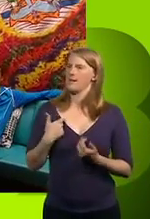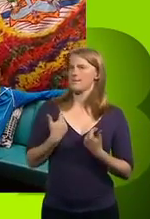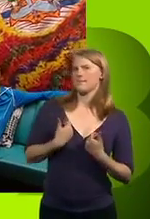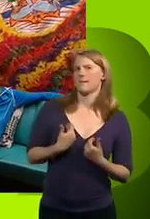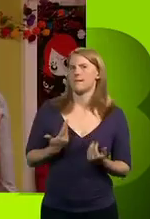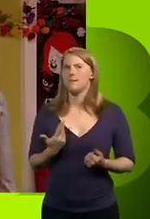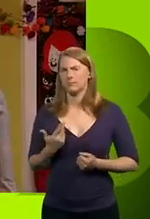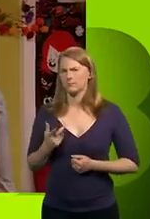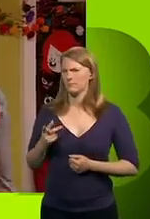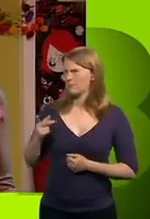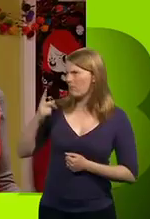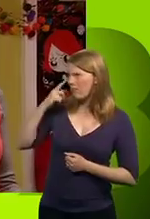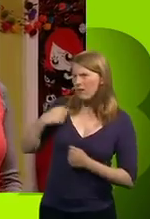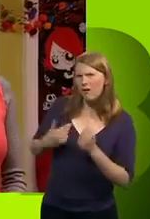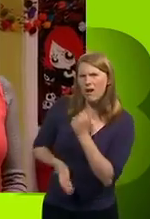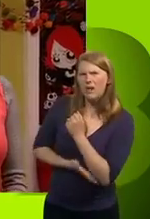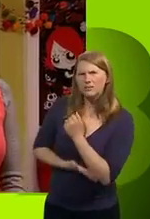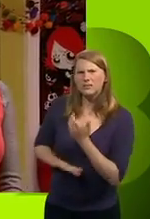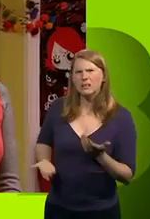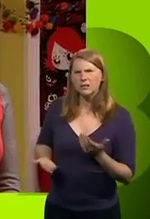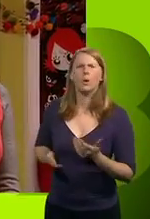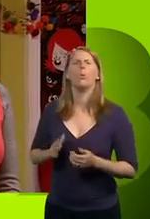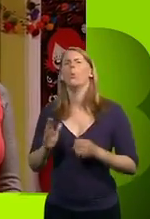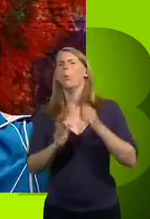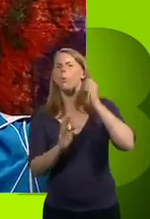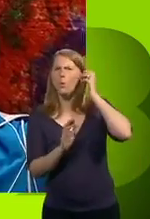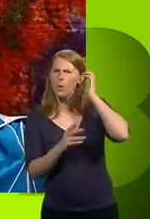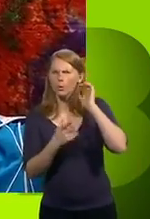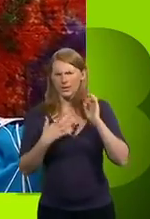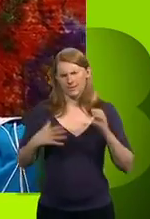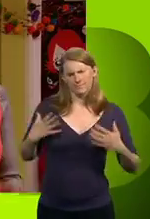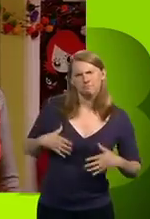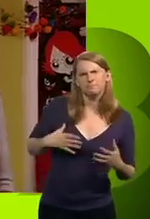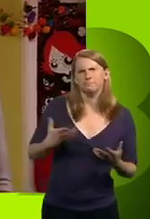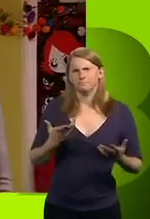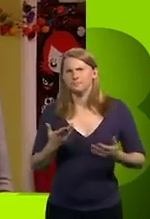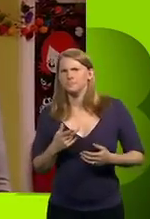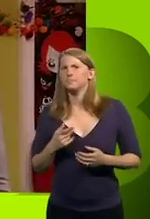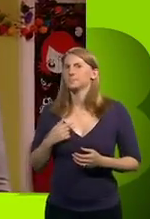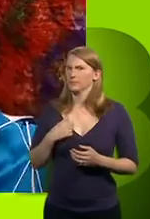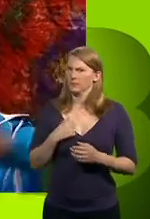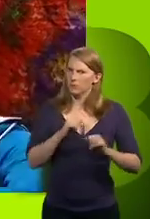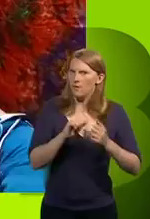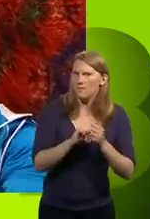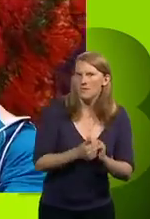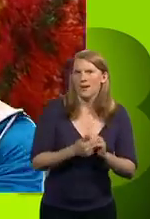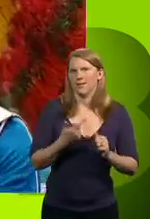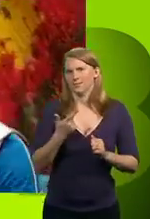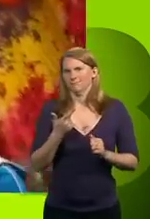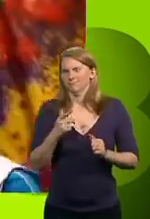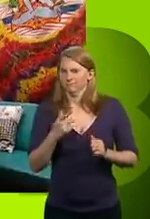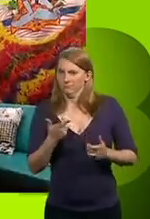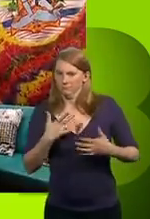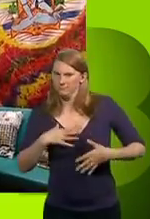you do think I'm a slob? No, we're just saying you don't have to dress down to hang out with us. We'd still be your friends even if you wore expensive clothes. Okay, I